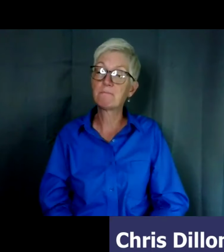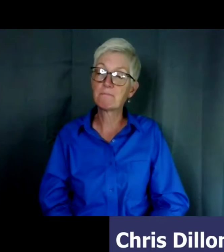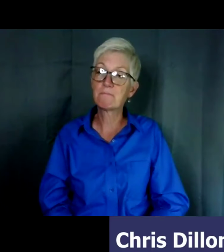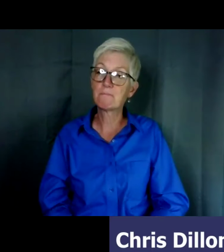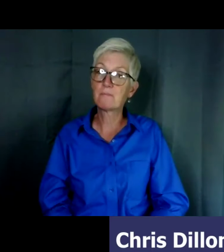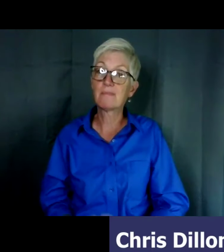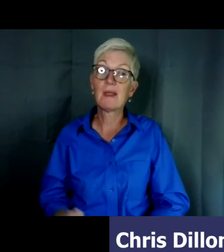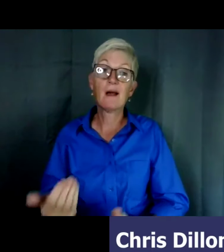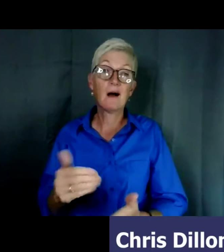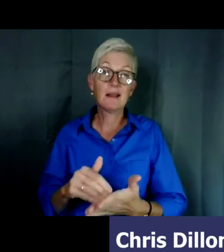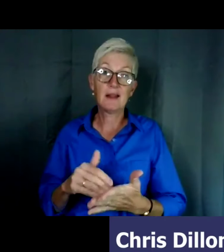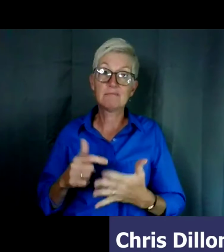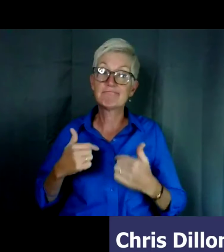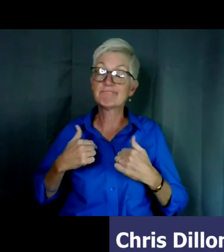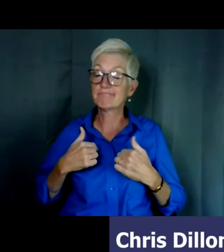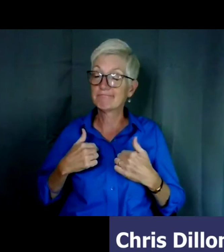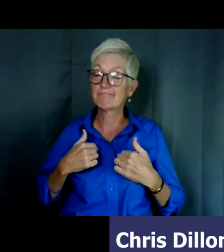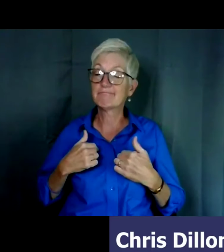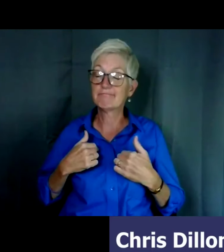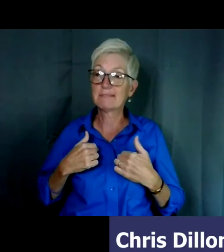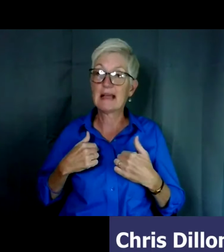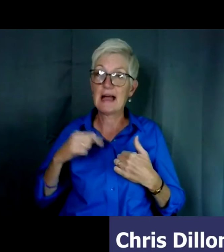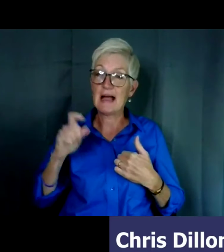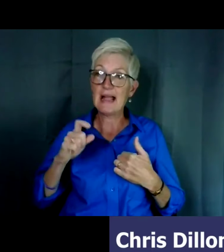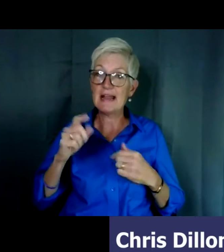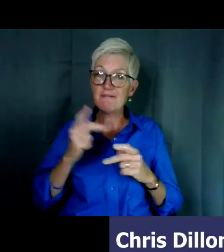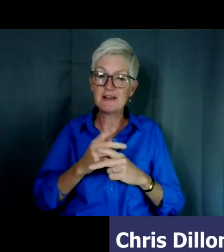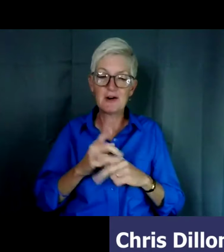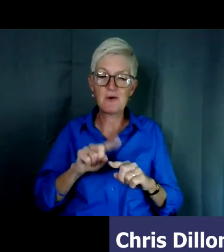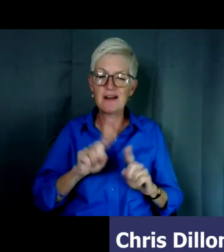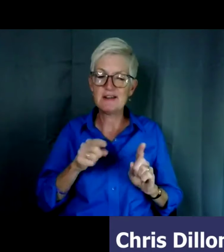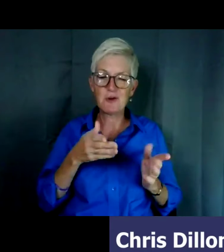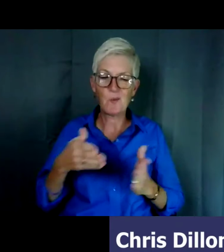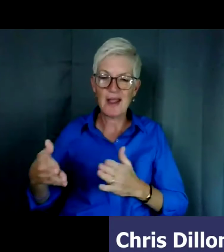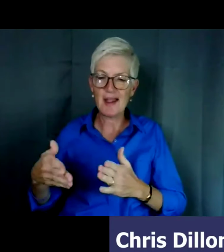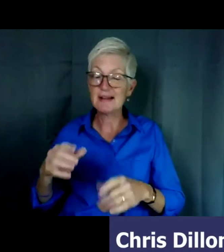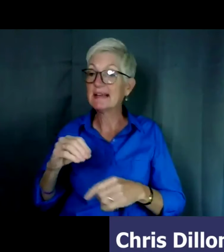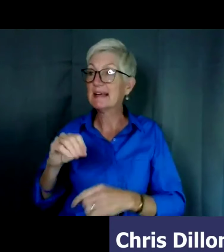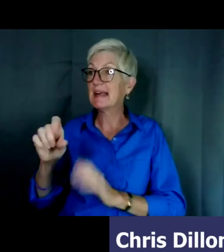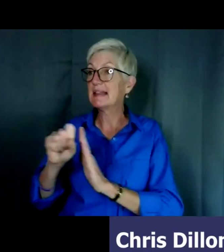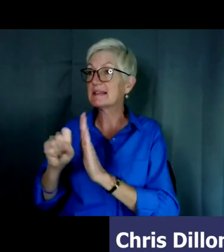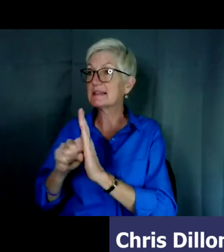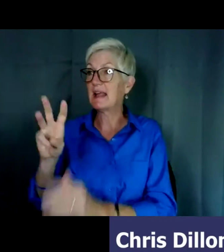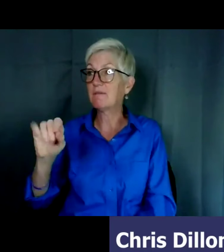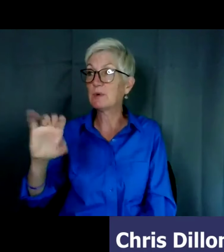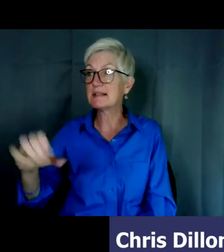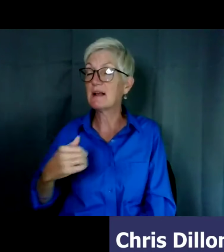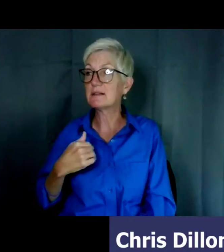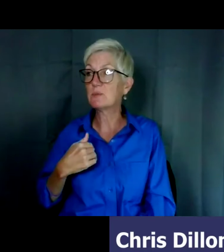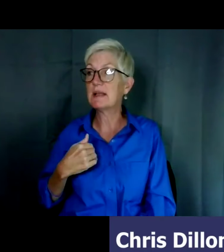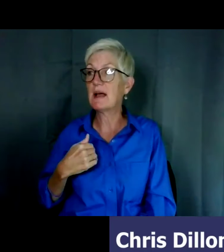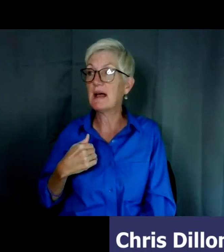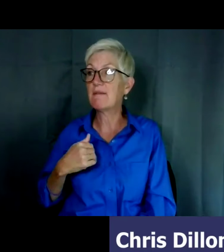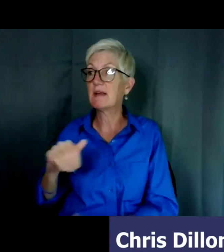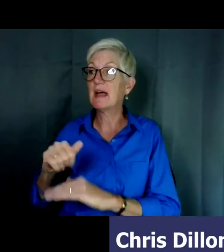me, and had to find another way to do something. In the state of Wisconsin, we have a